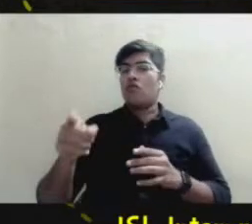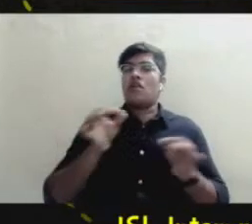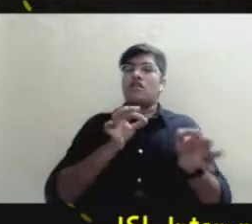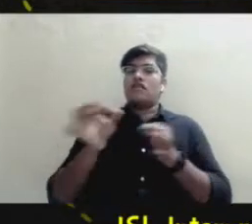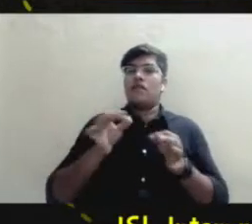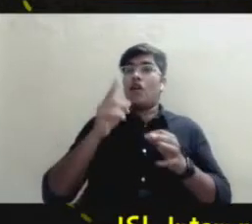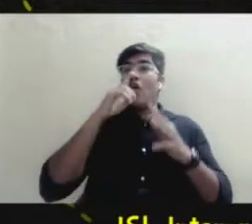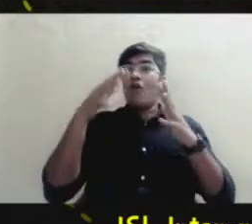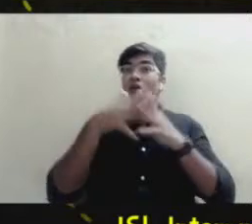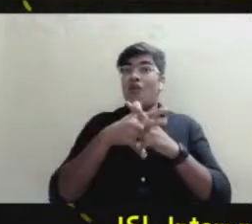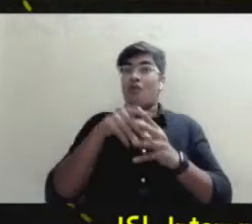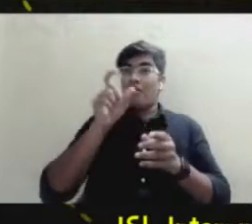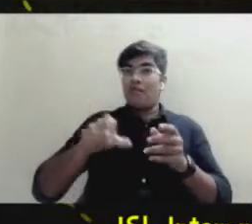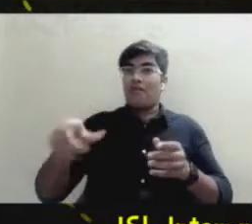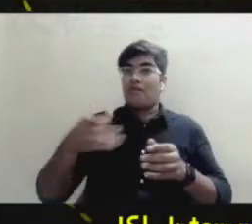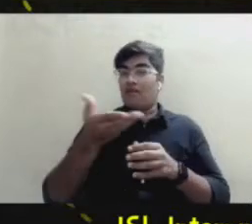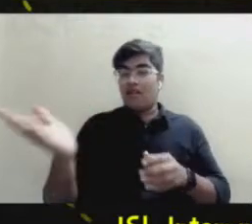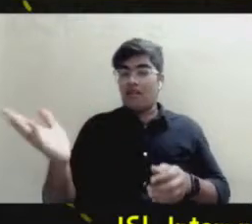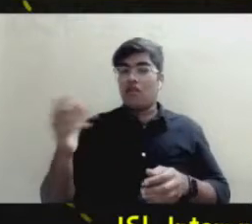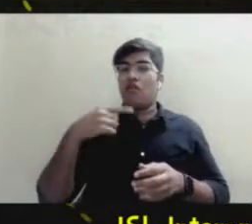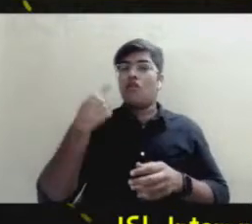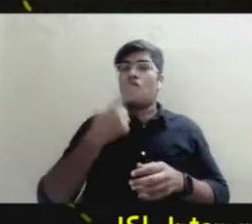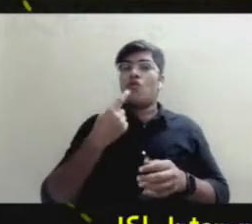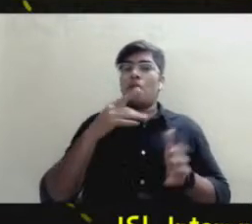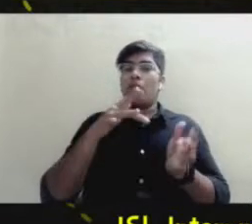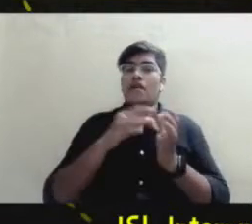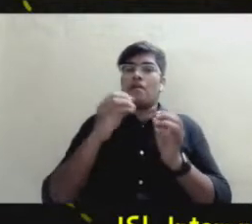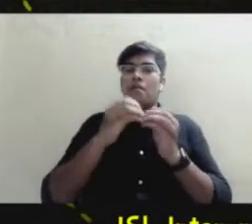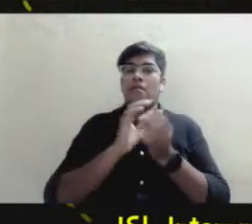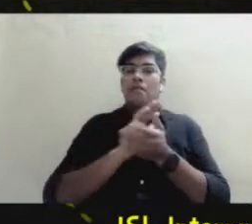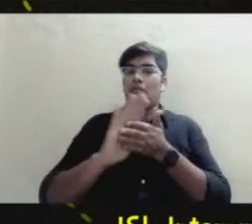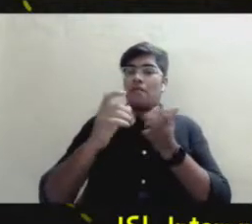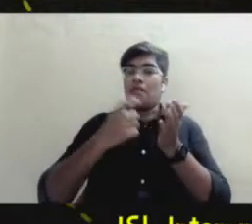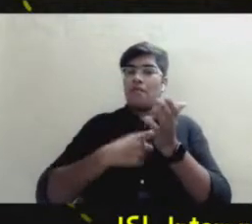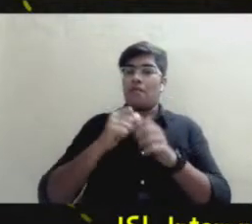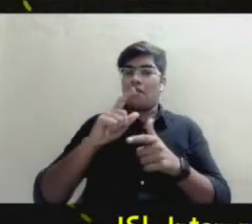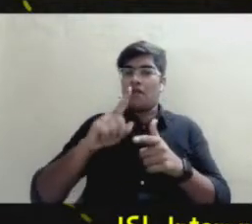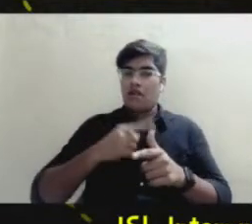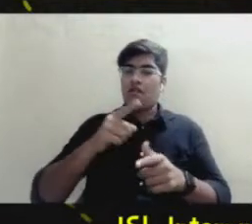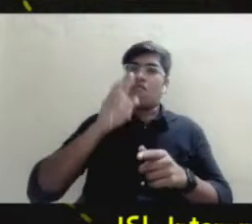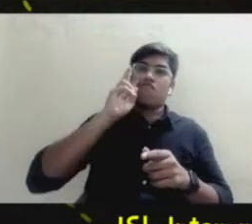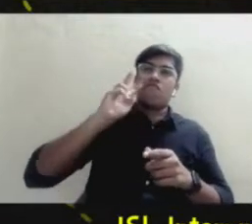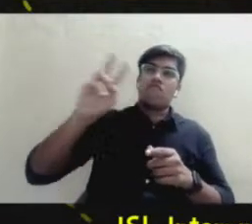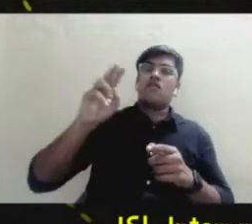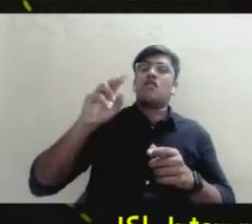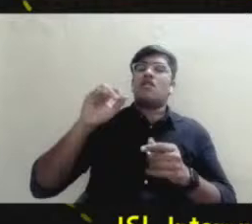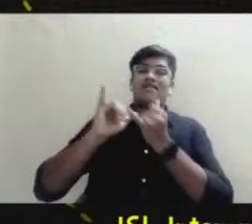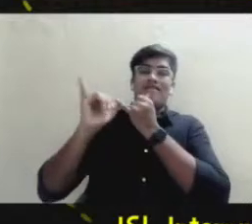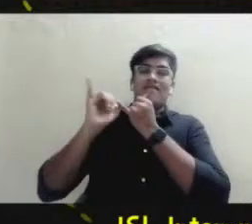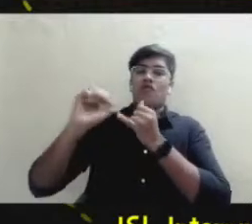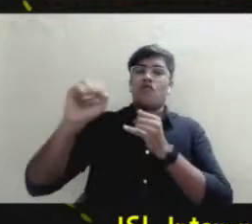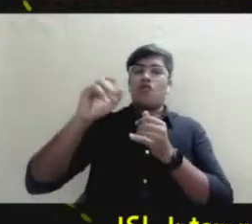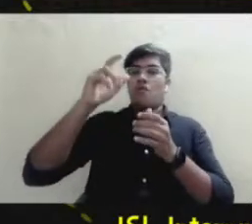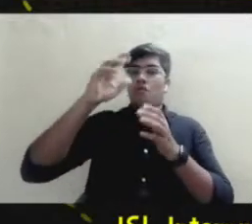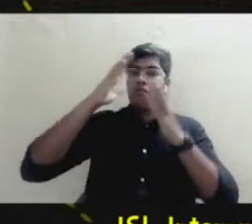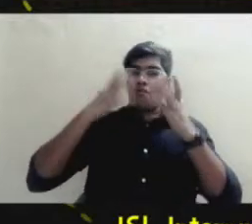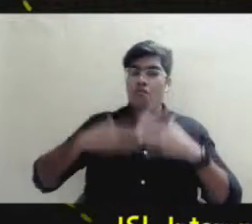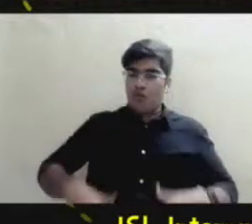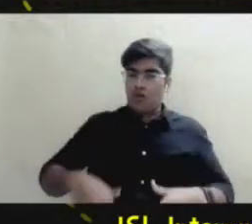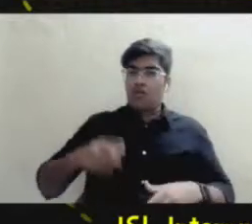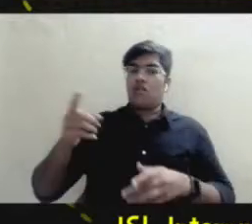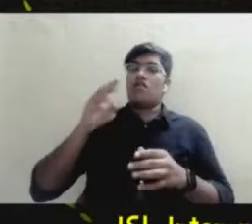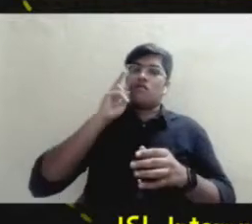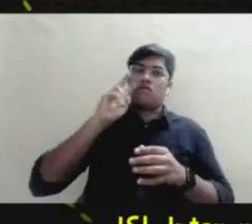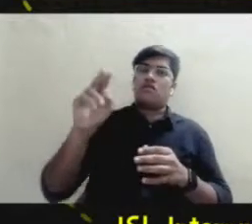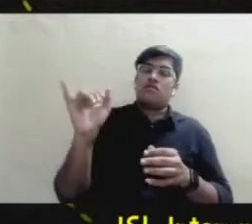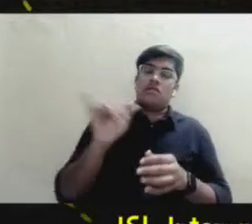women, young women of Braj, gazing at Krishna's body, his form, with the same sense of